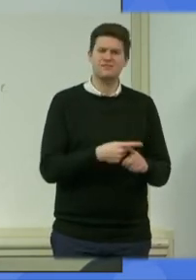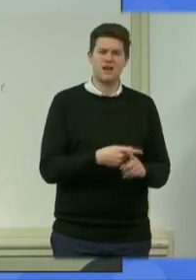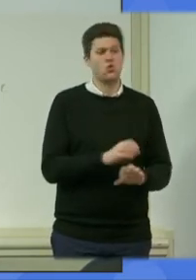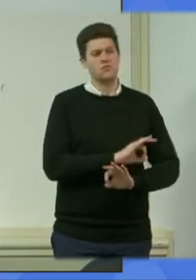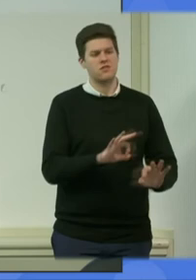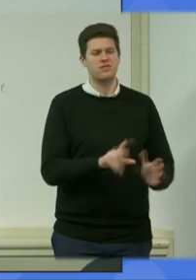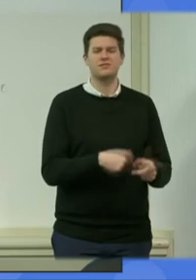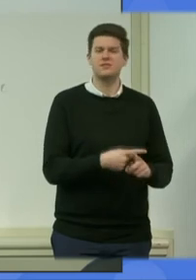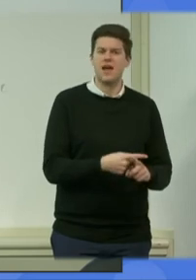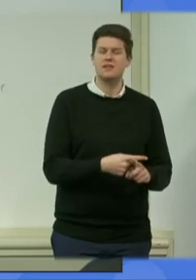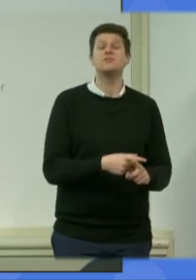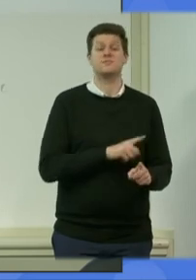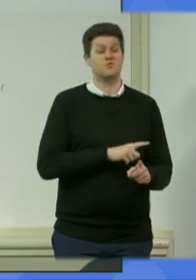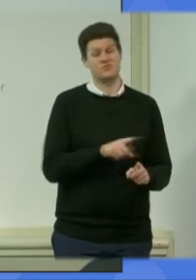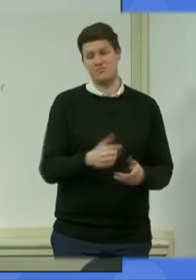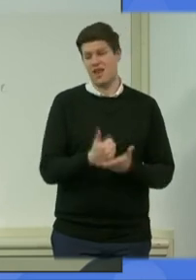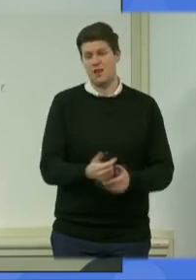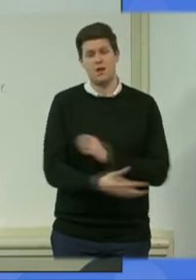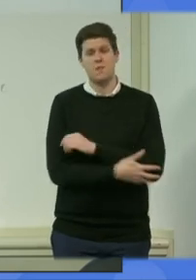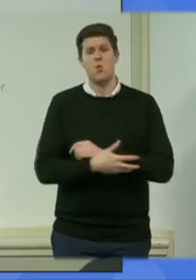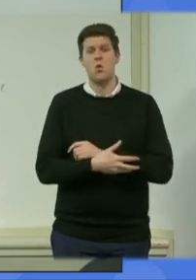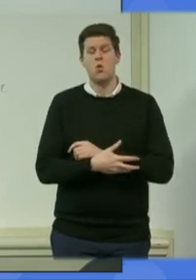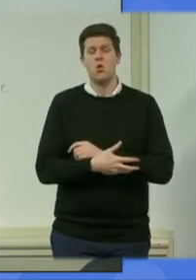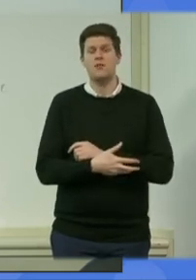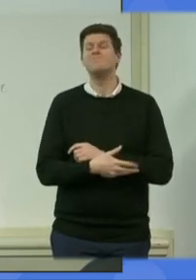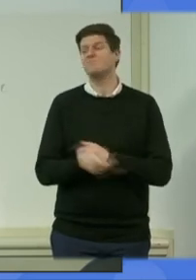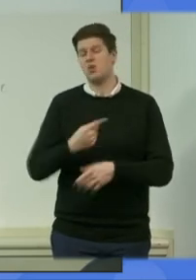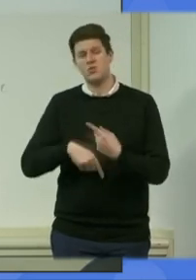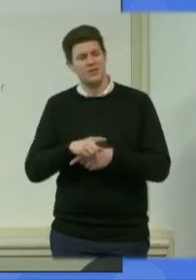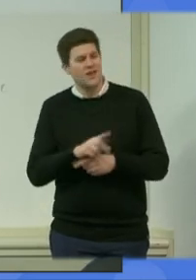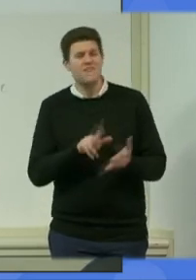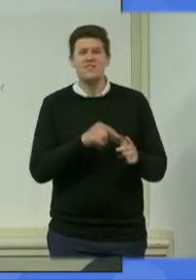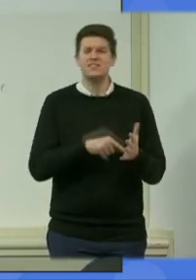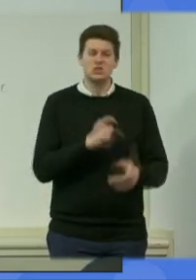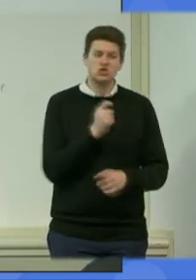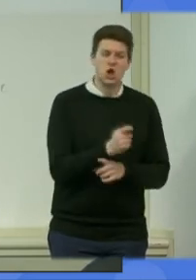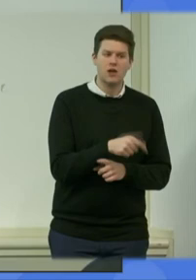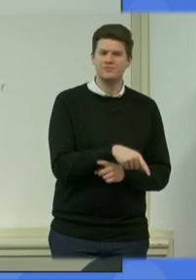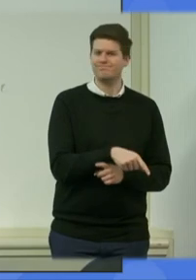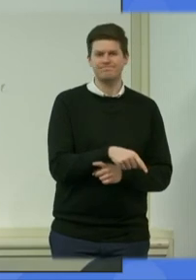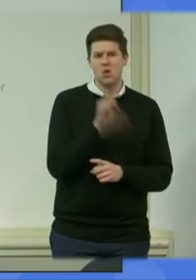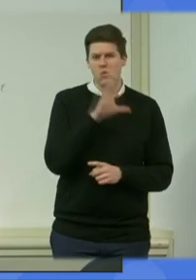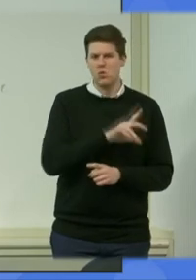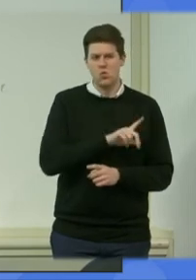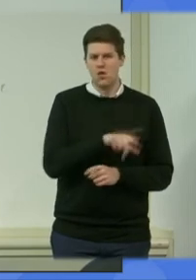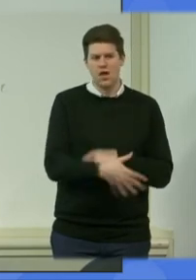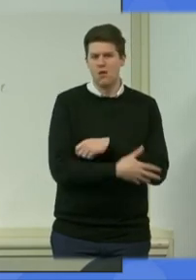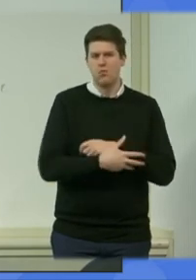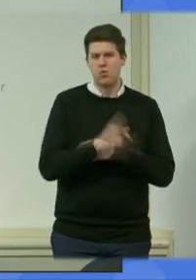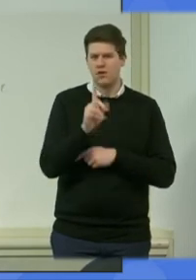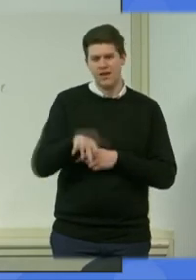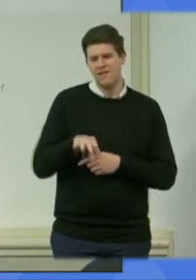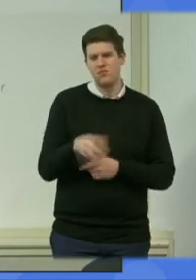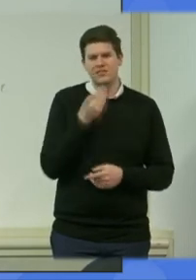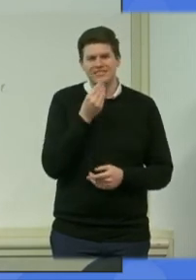let's not charge VAT on it because the poorest wouldn't be able to afford to eat. But actually, there's probably much more efficient ways to help those